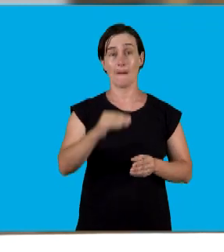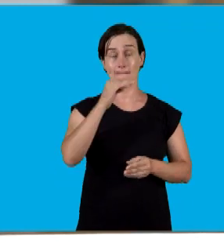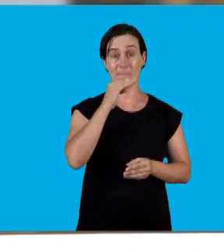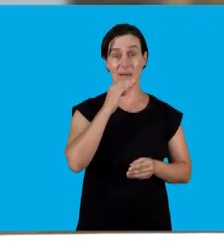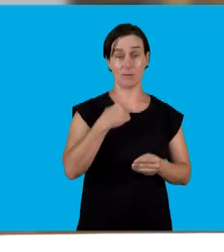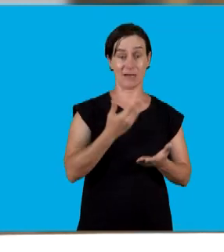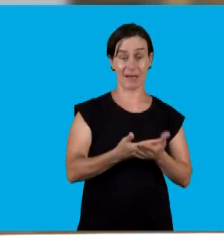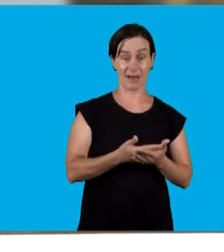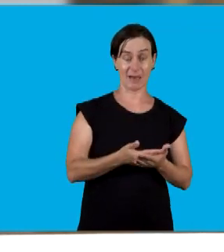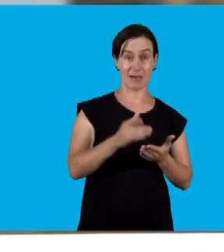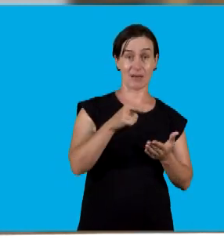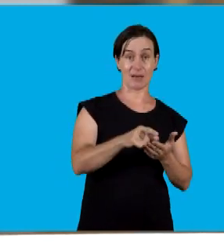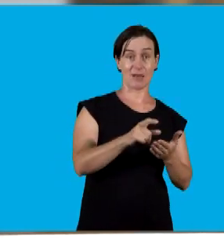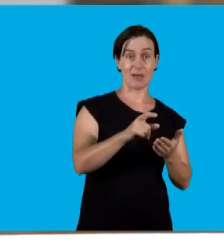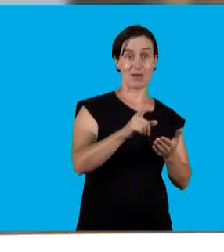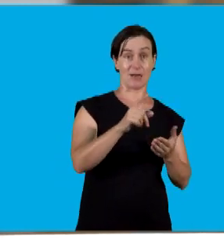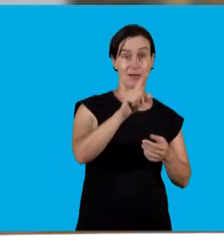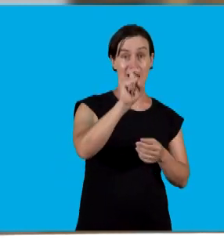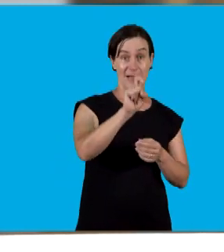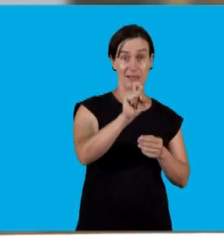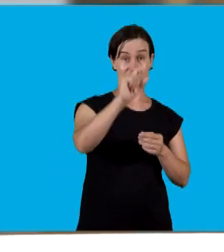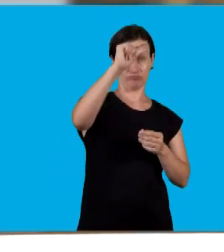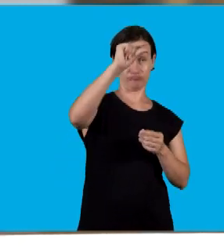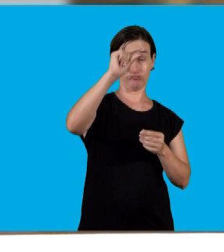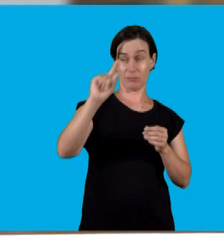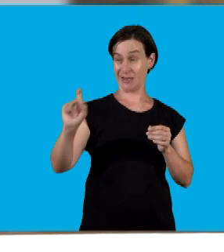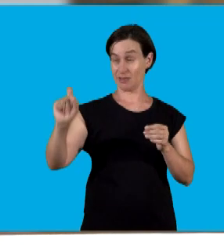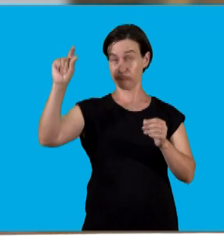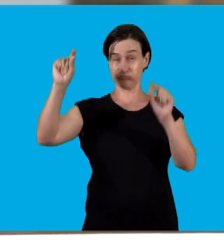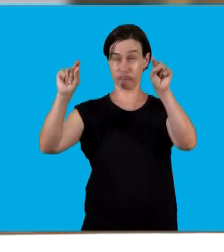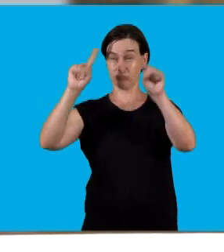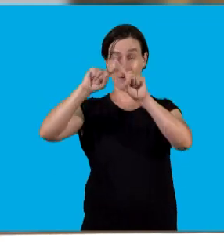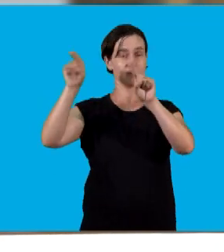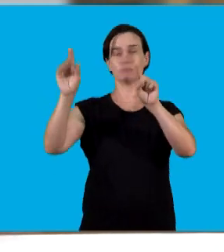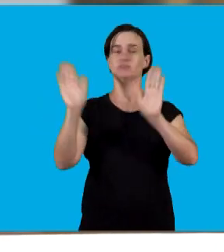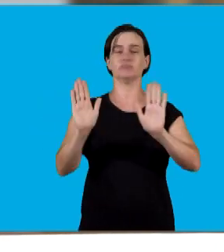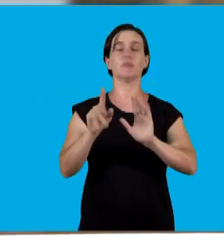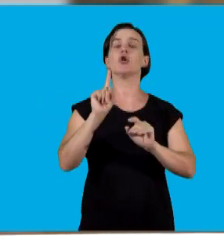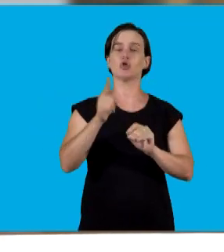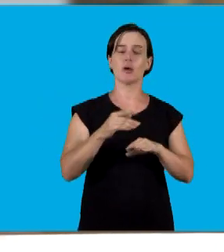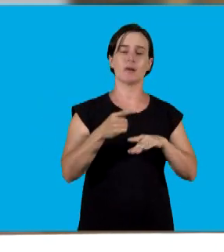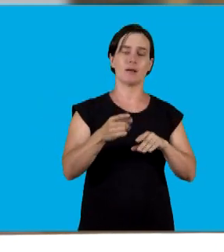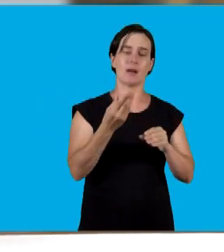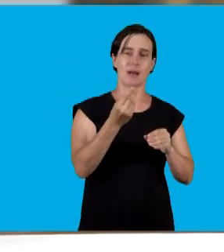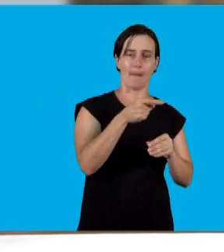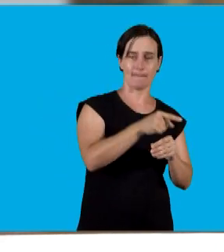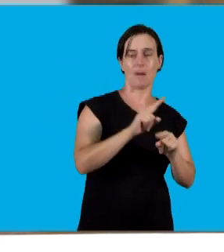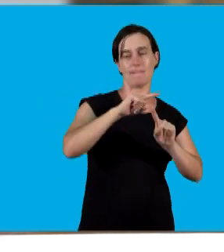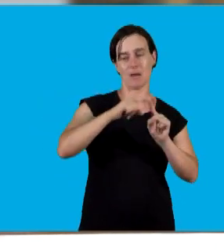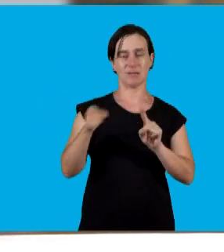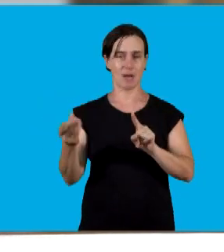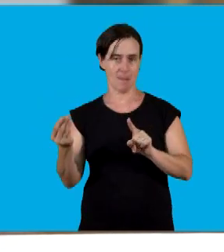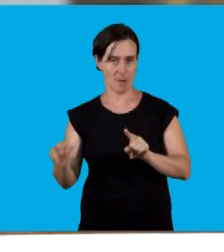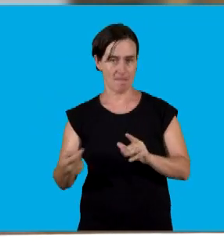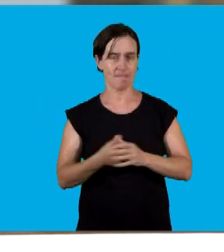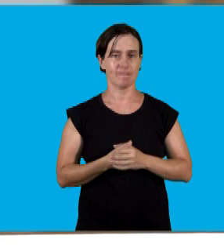those exponents. We are adding. So before we can add or subtract, we just make sure that they are like terms. And if they are like terms,